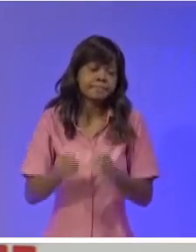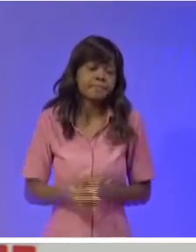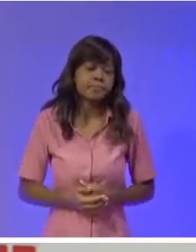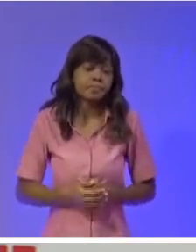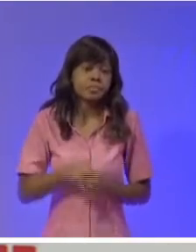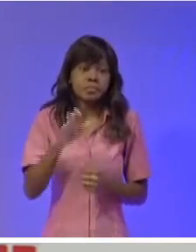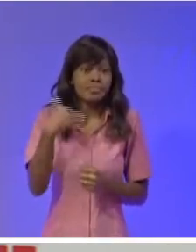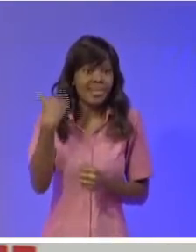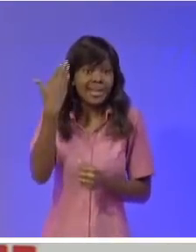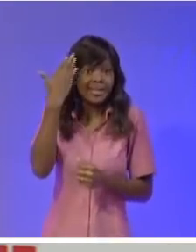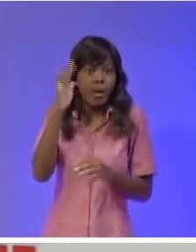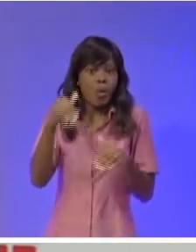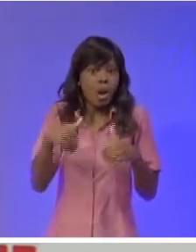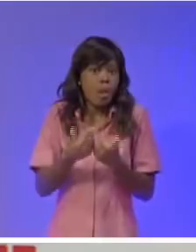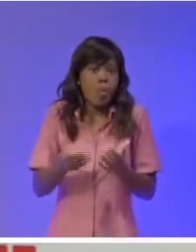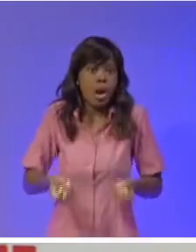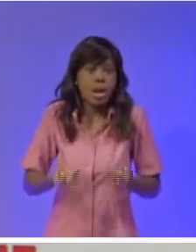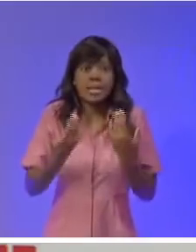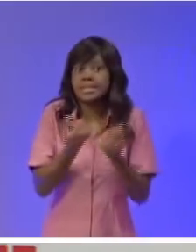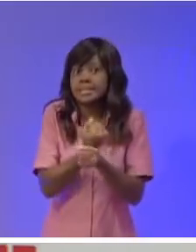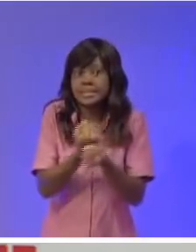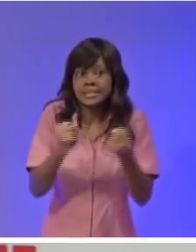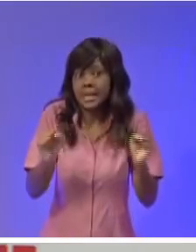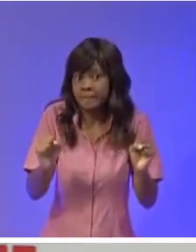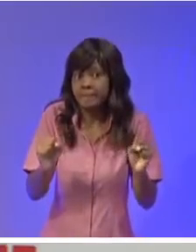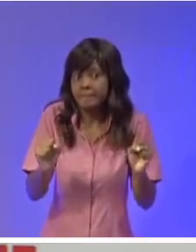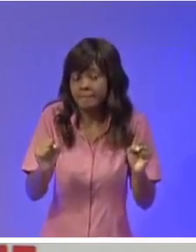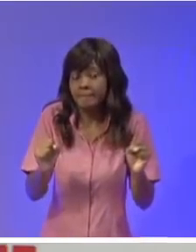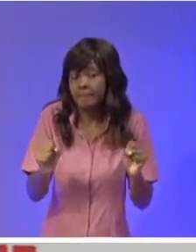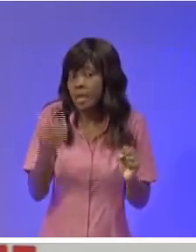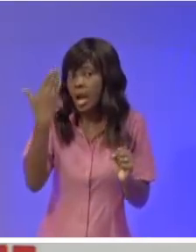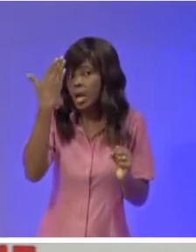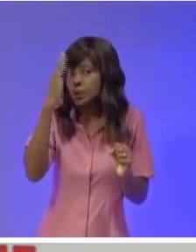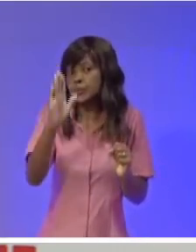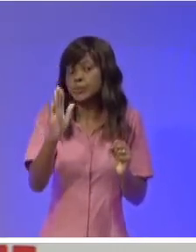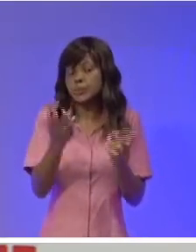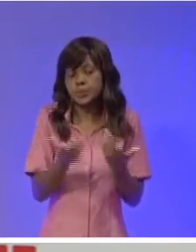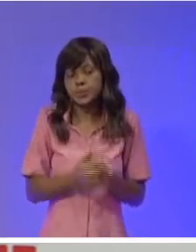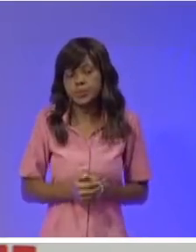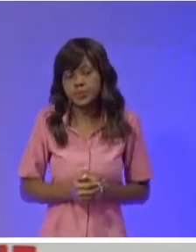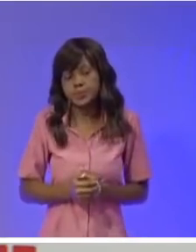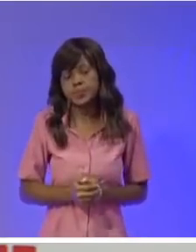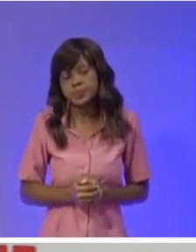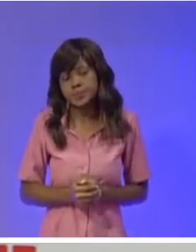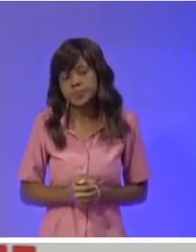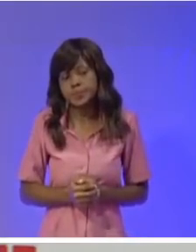how many lives have been saved by the setting up of that parallel healthcare system.